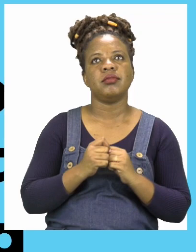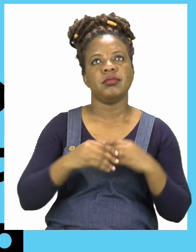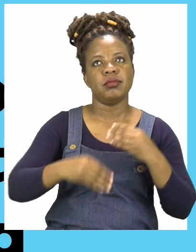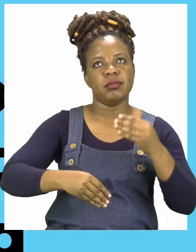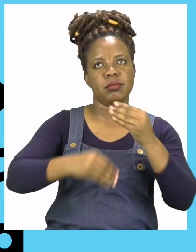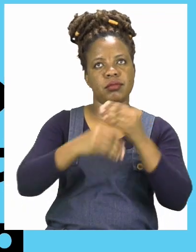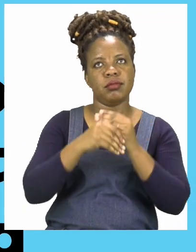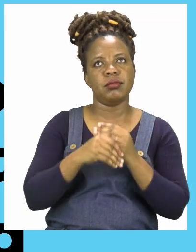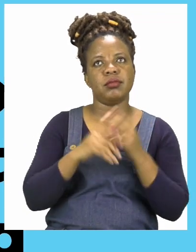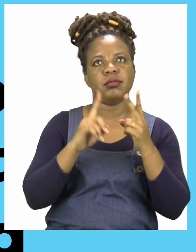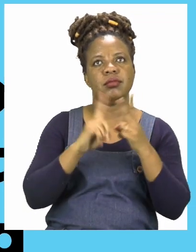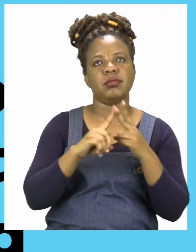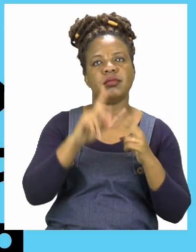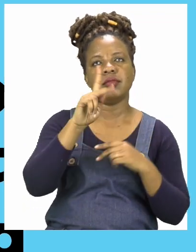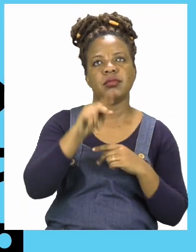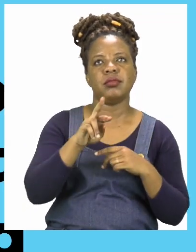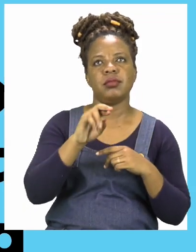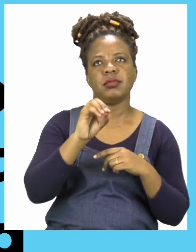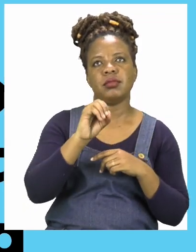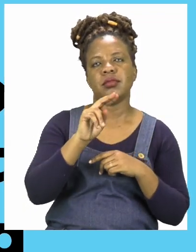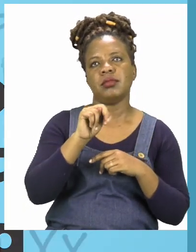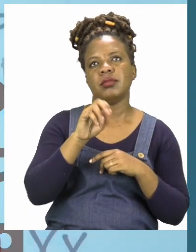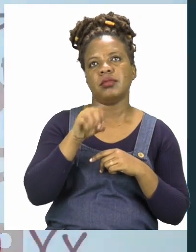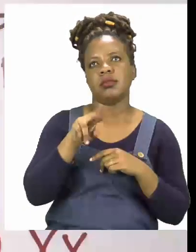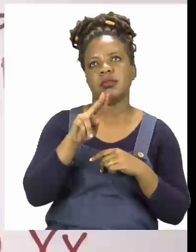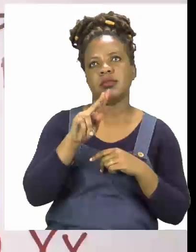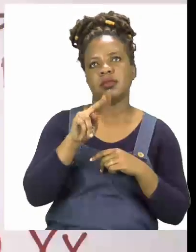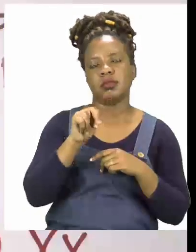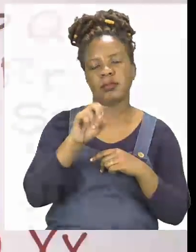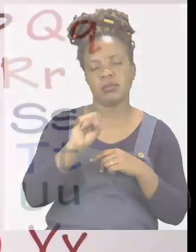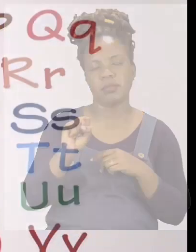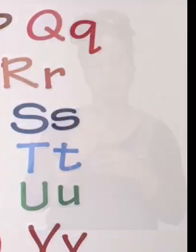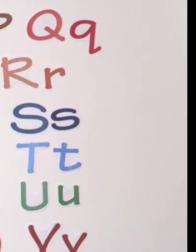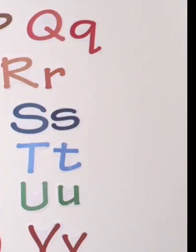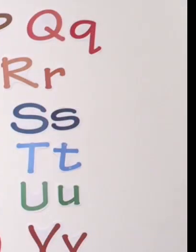doing addition and pronouns.